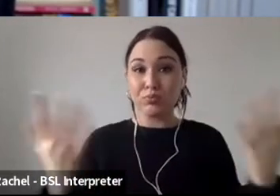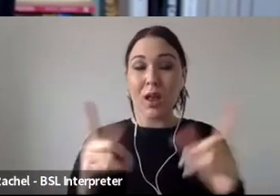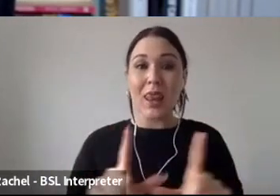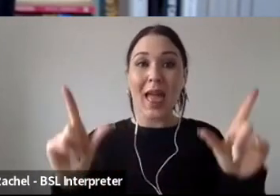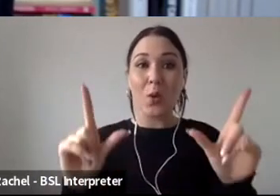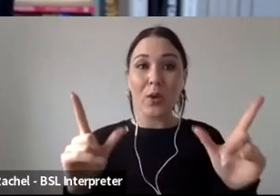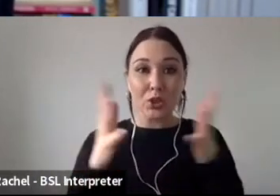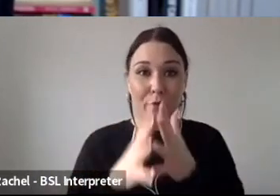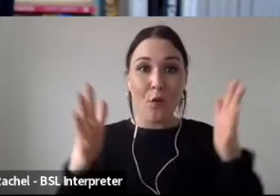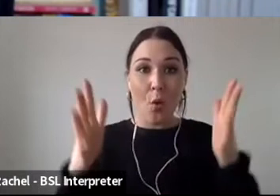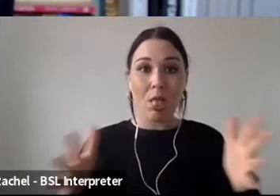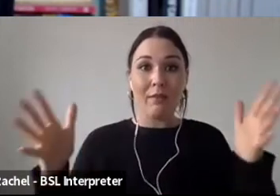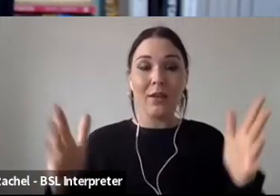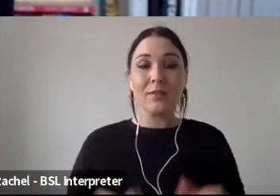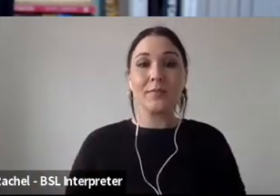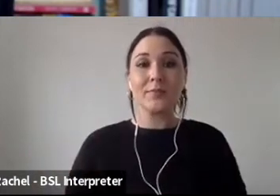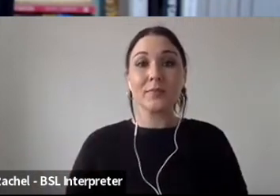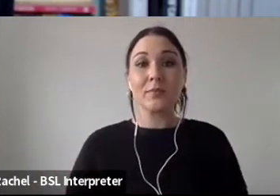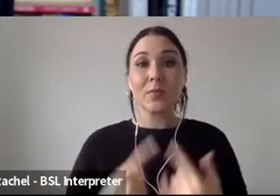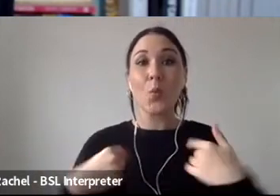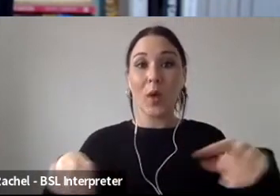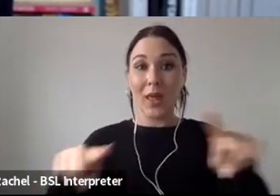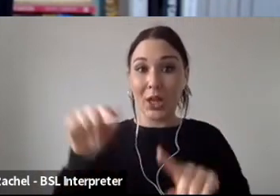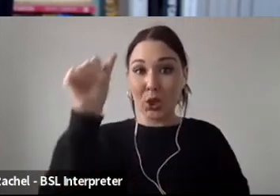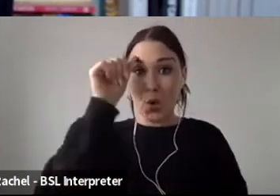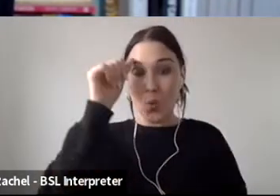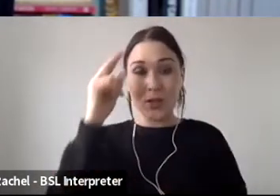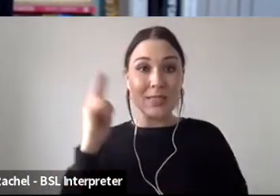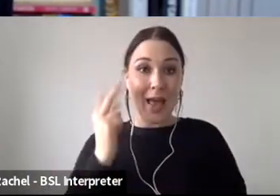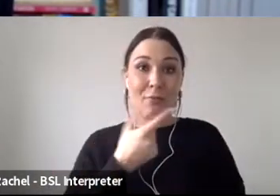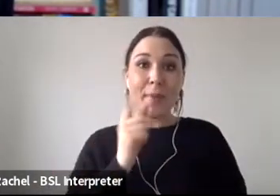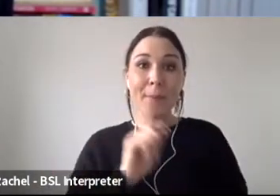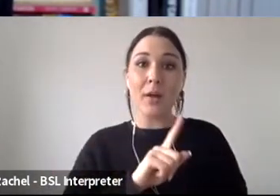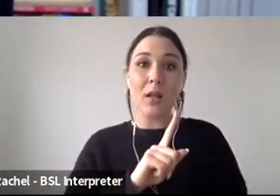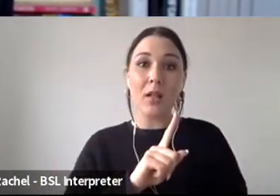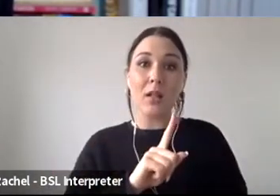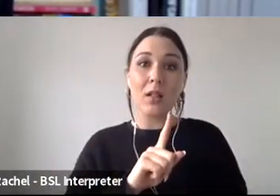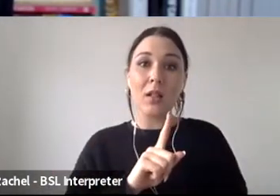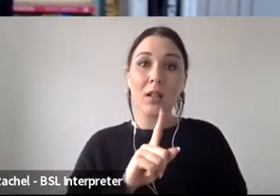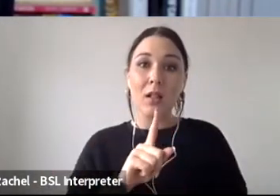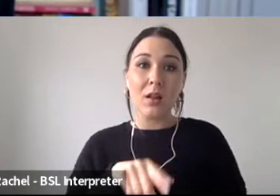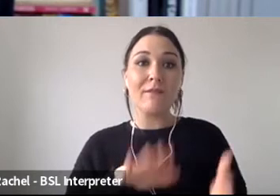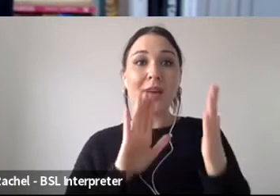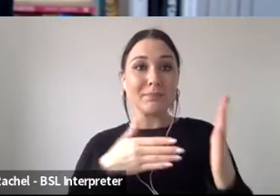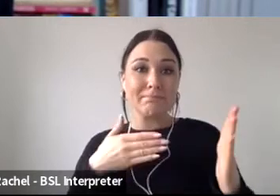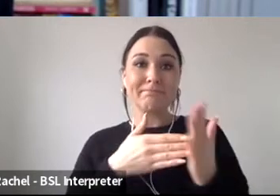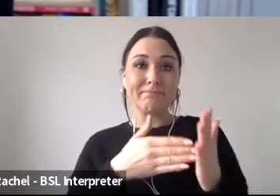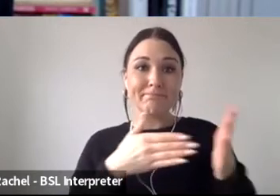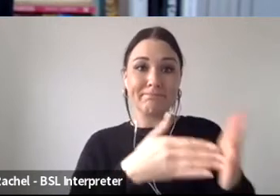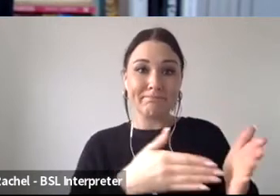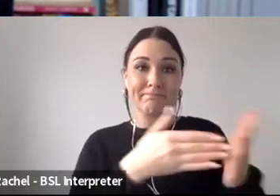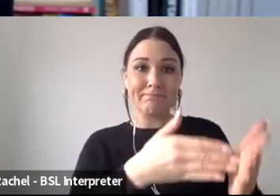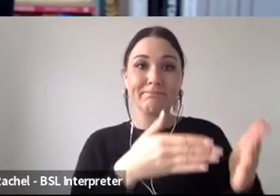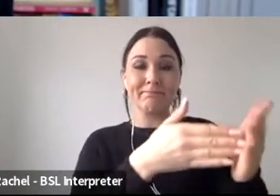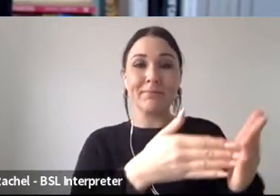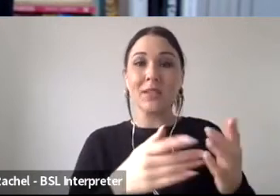we know is that as deaf people, we do face additional barriers when it comes